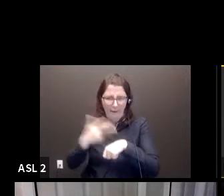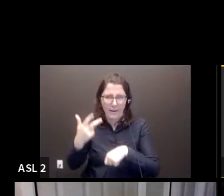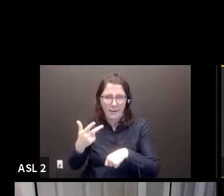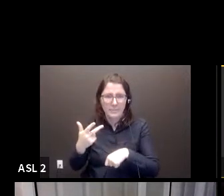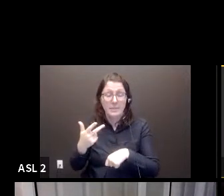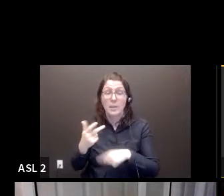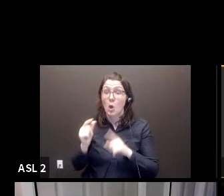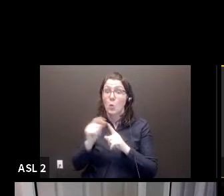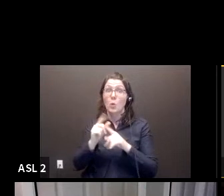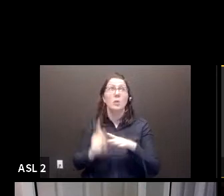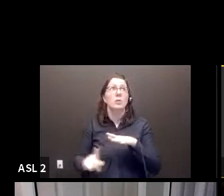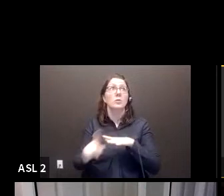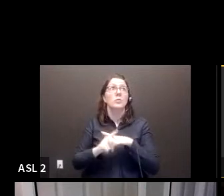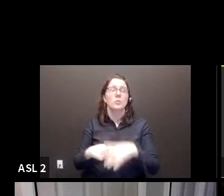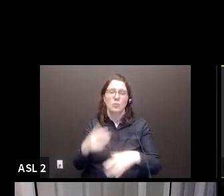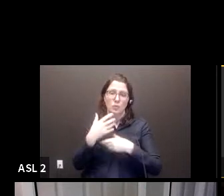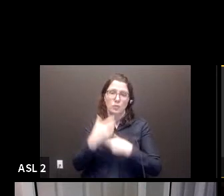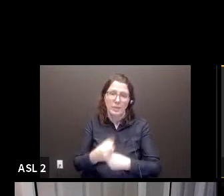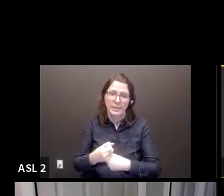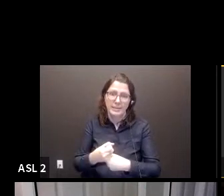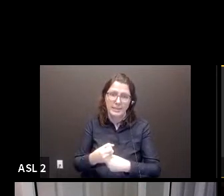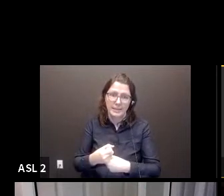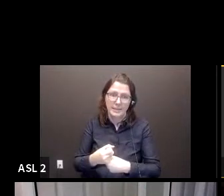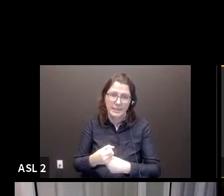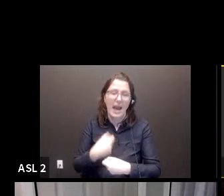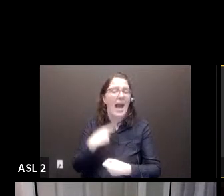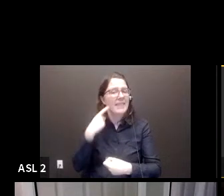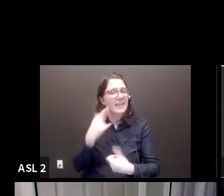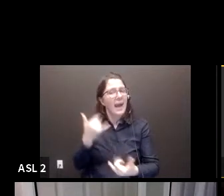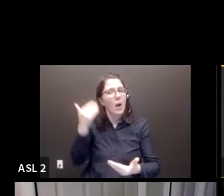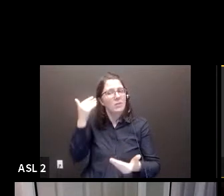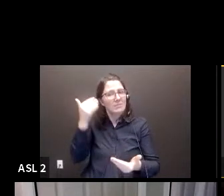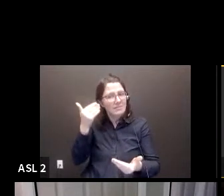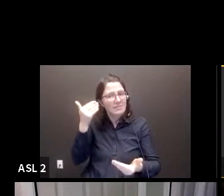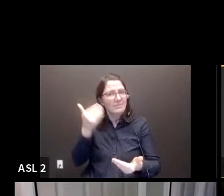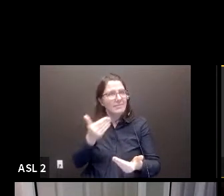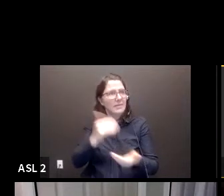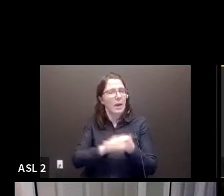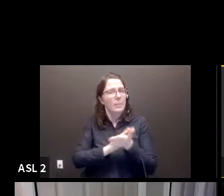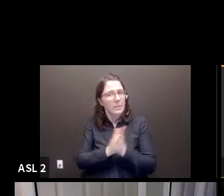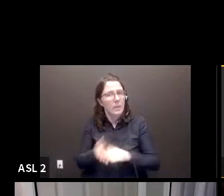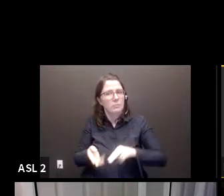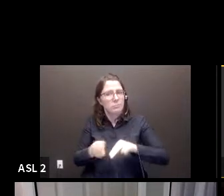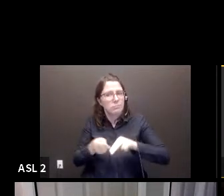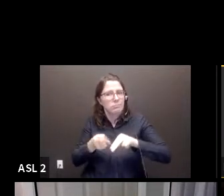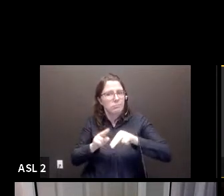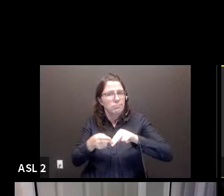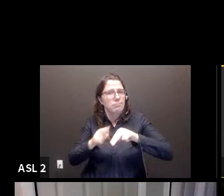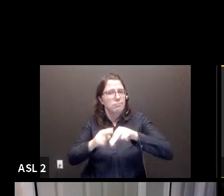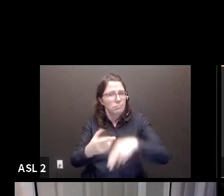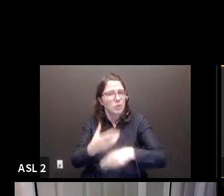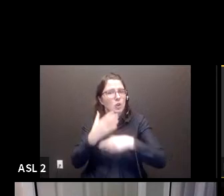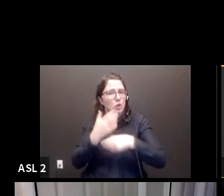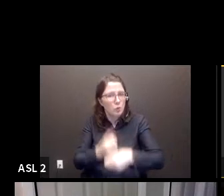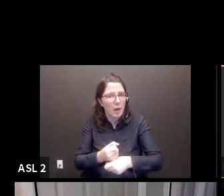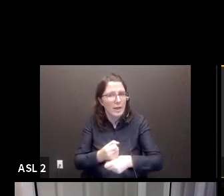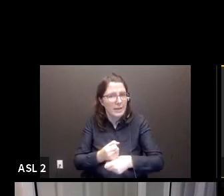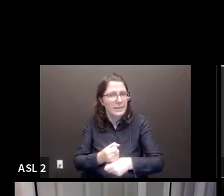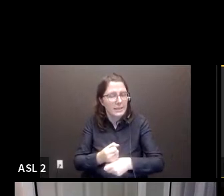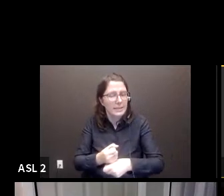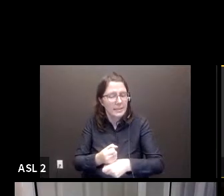trust okay and i think we we are moving towards that but we need to work and building that because the mod i think the model